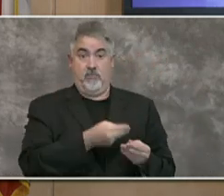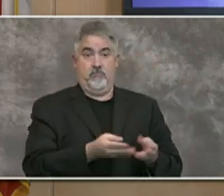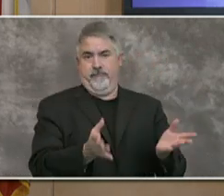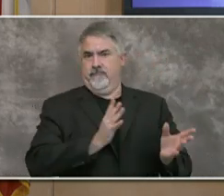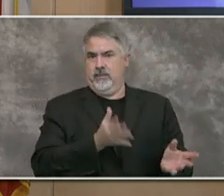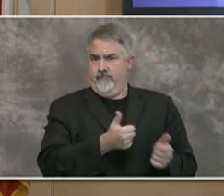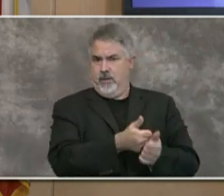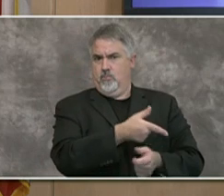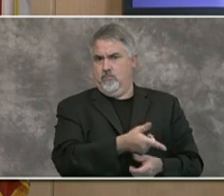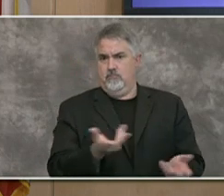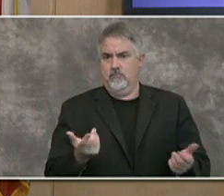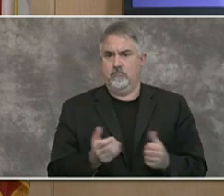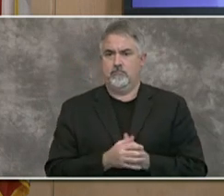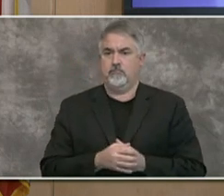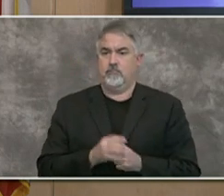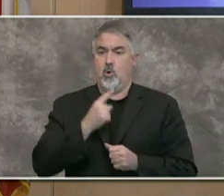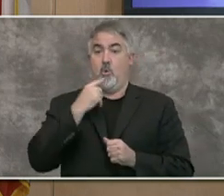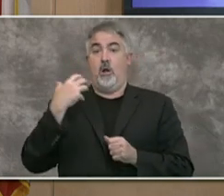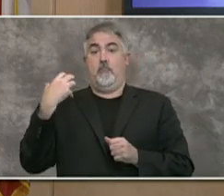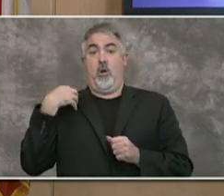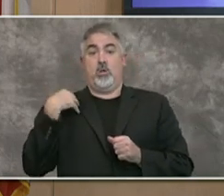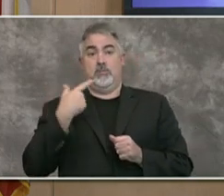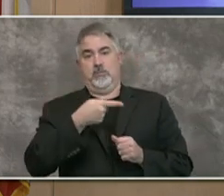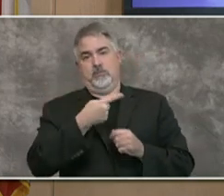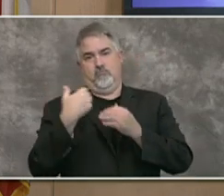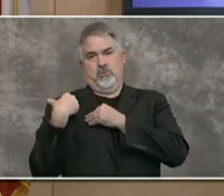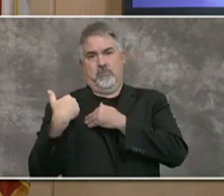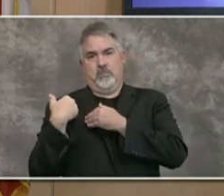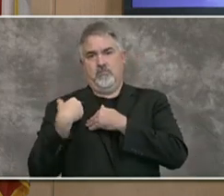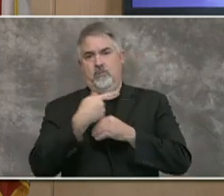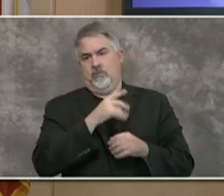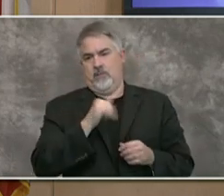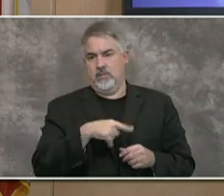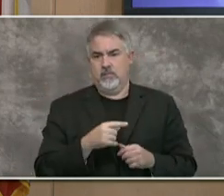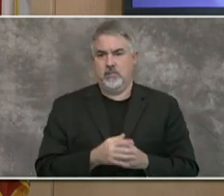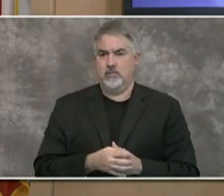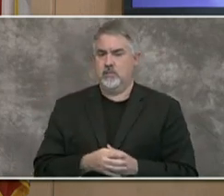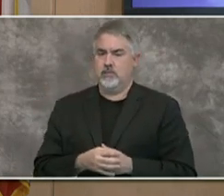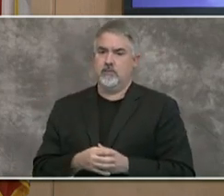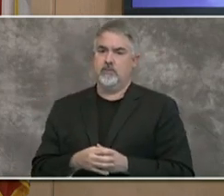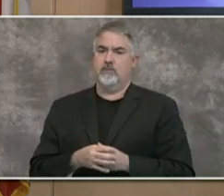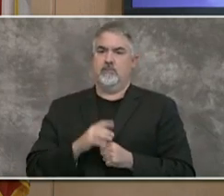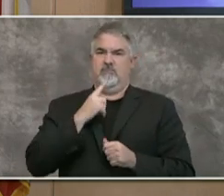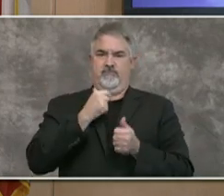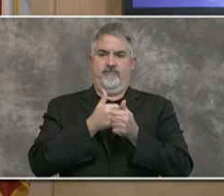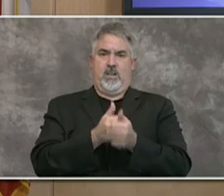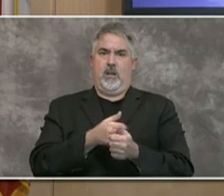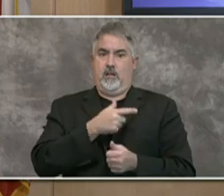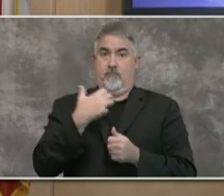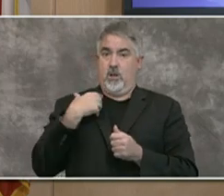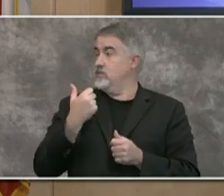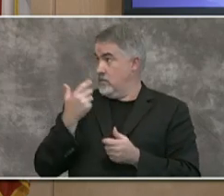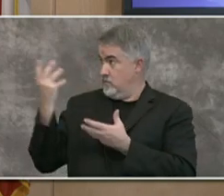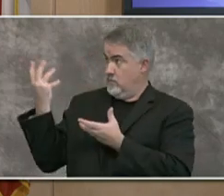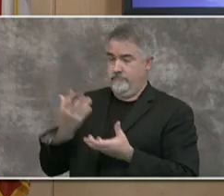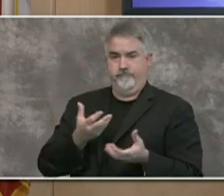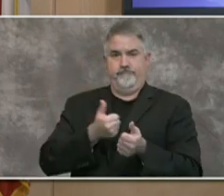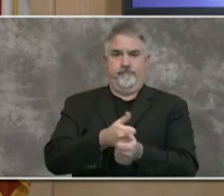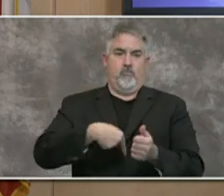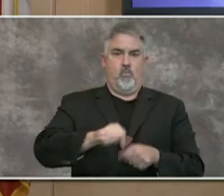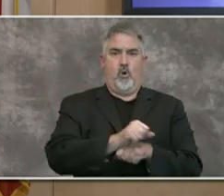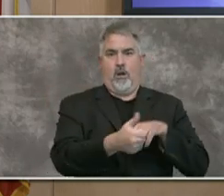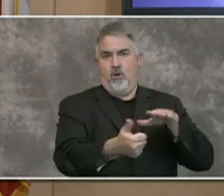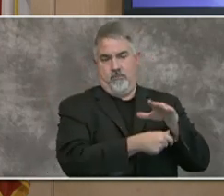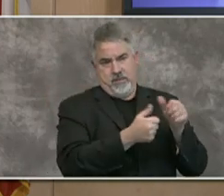is ultimately the responsibility of the employer to ensure compliance with the order. Additionally, as folks have concerns